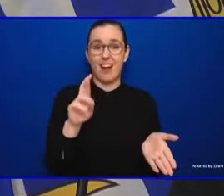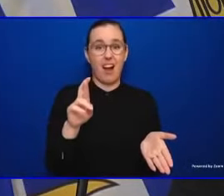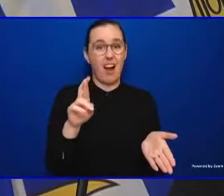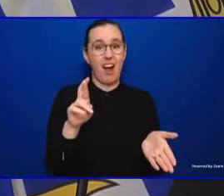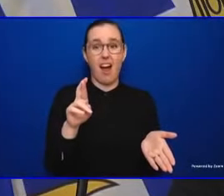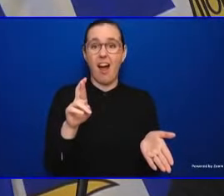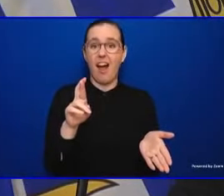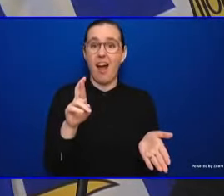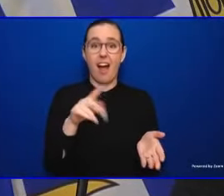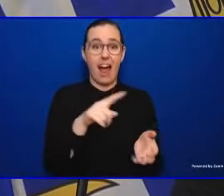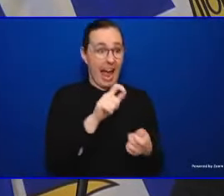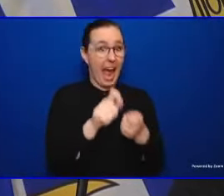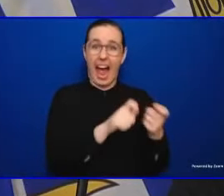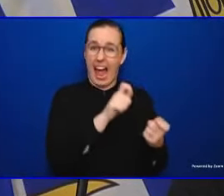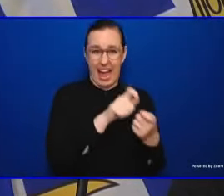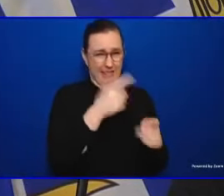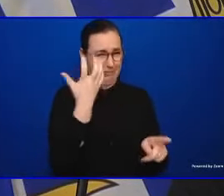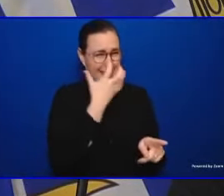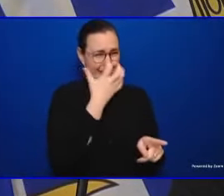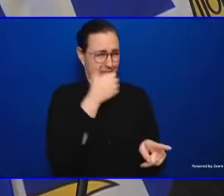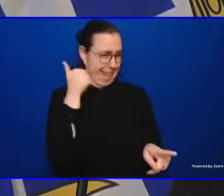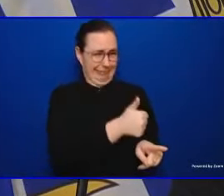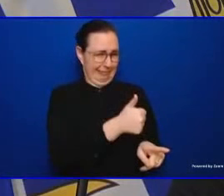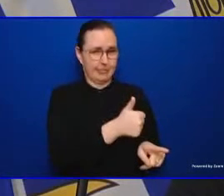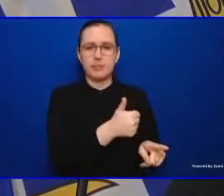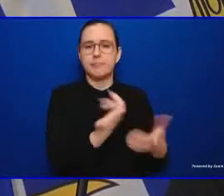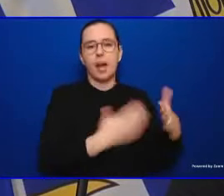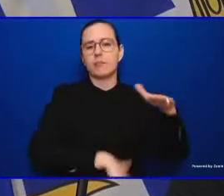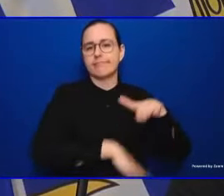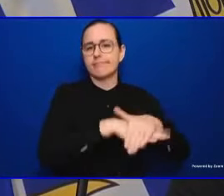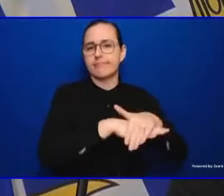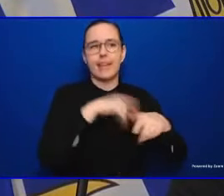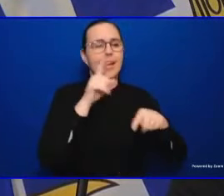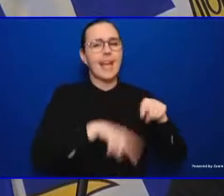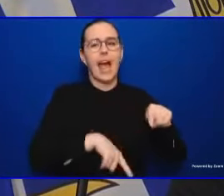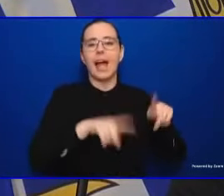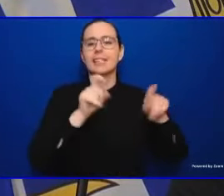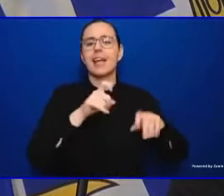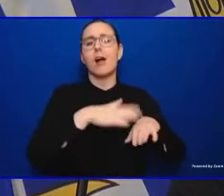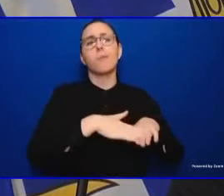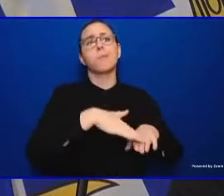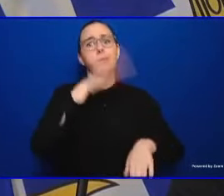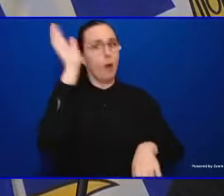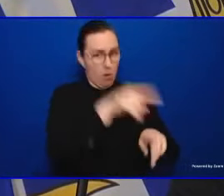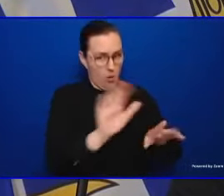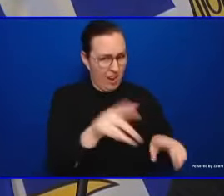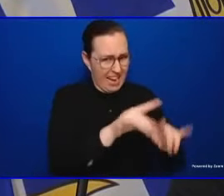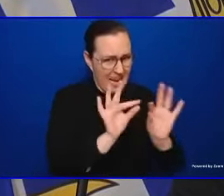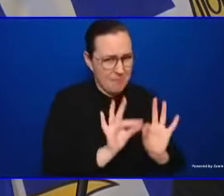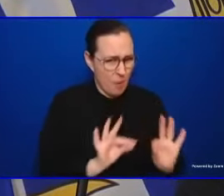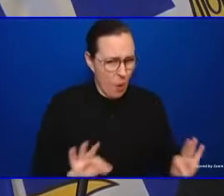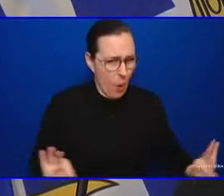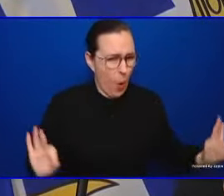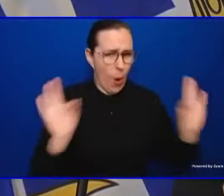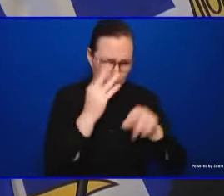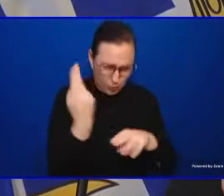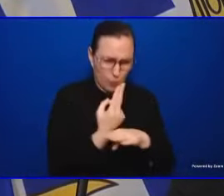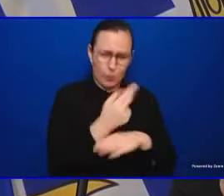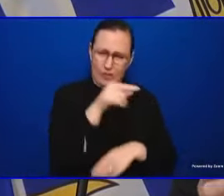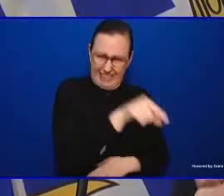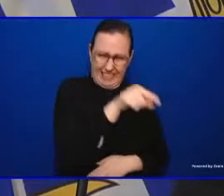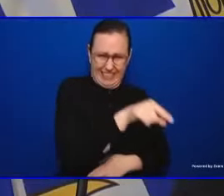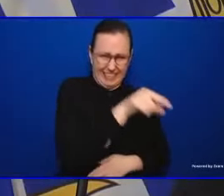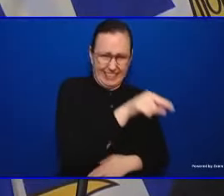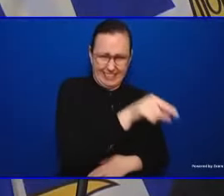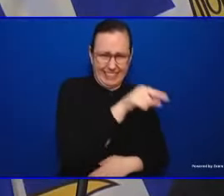British Columbia. It's still an important measure, and PCR testing needs to be used for those where it makes a difference